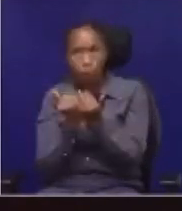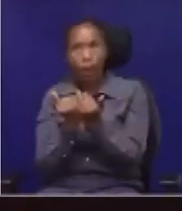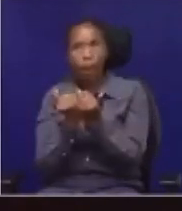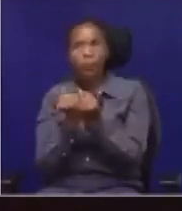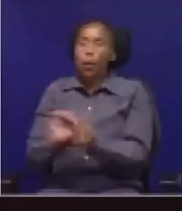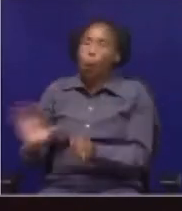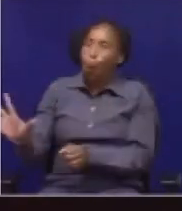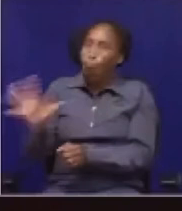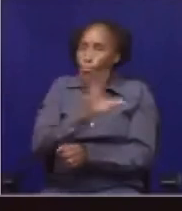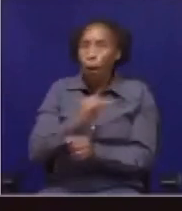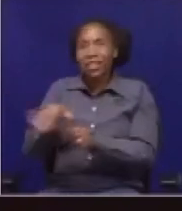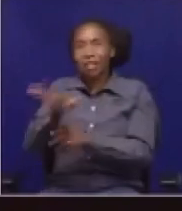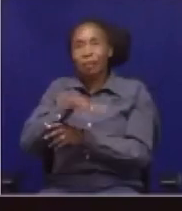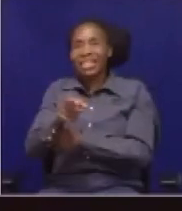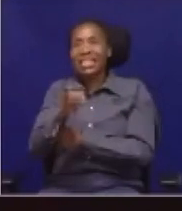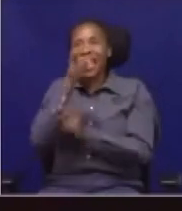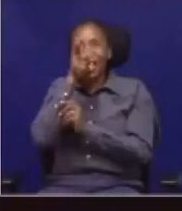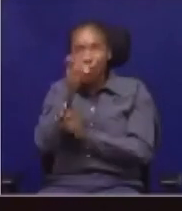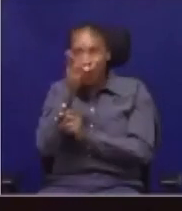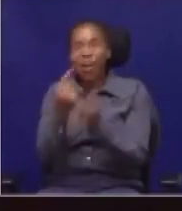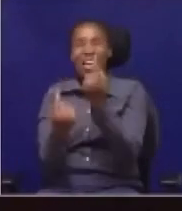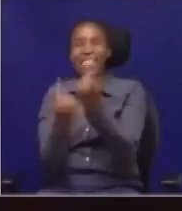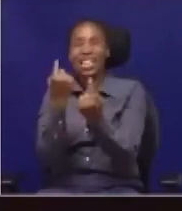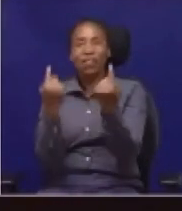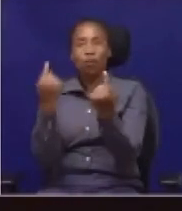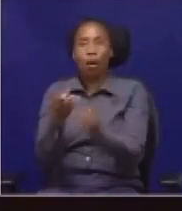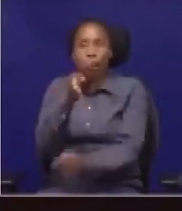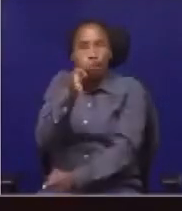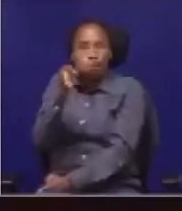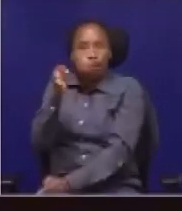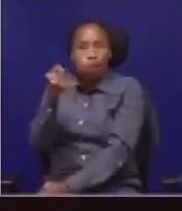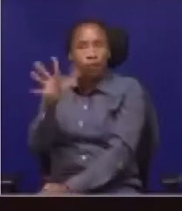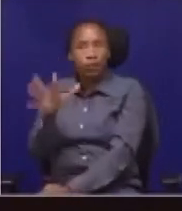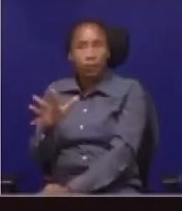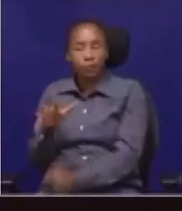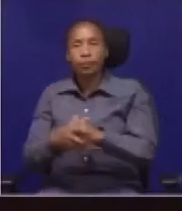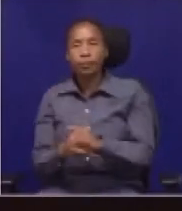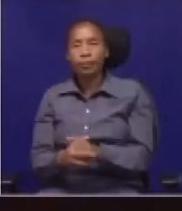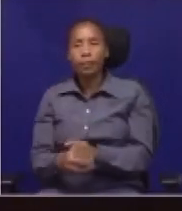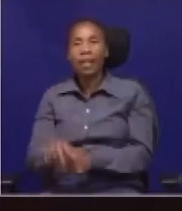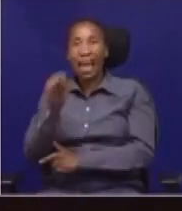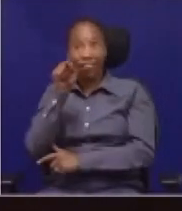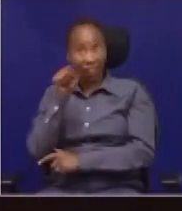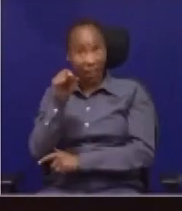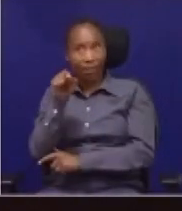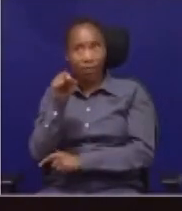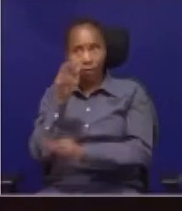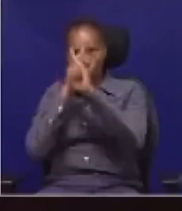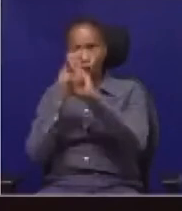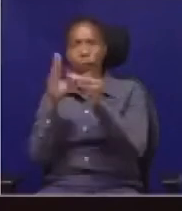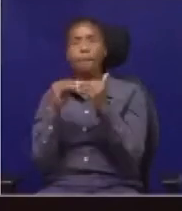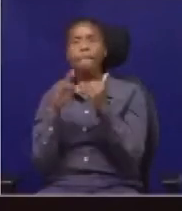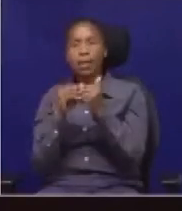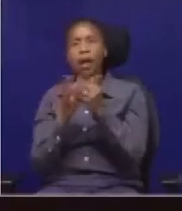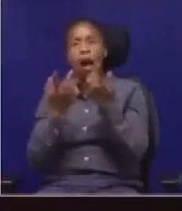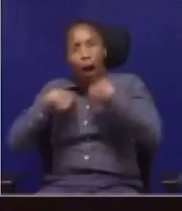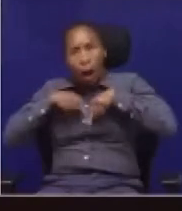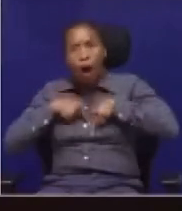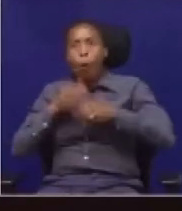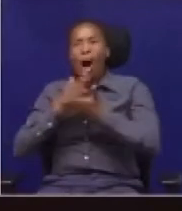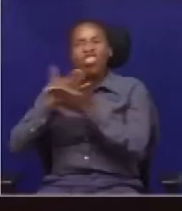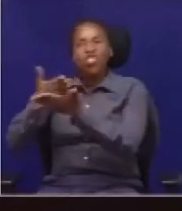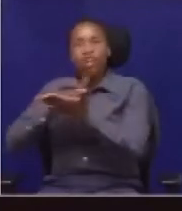all spaces you as the individual occupies. This, honorable members, is our shared